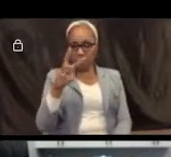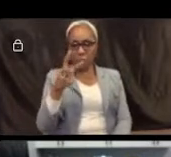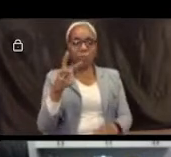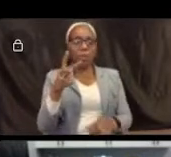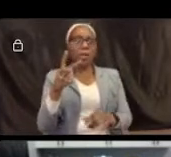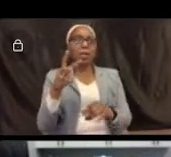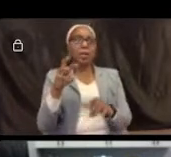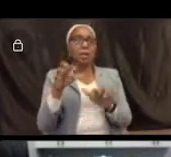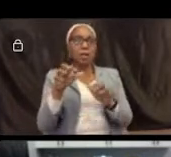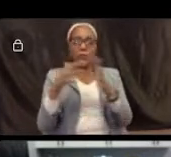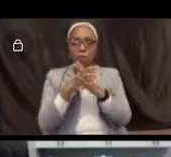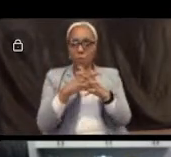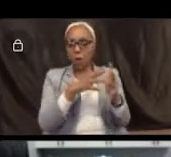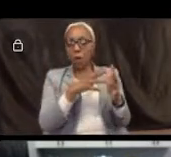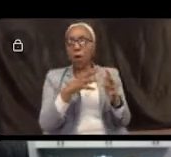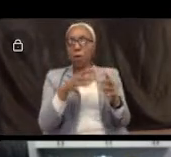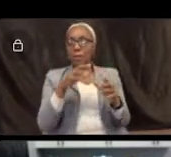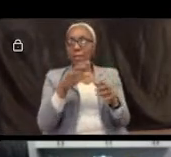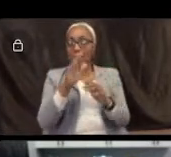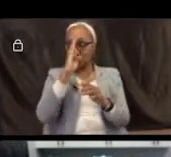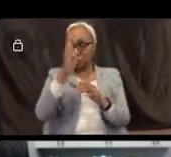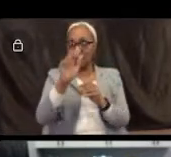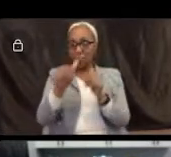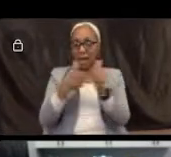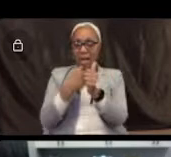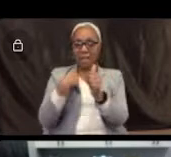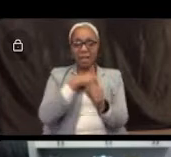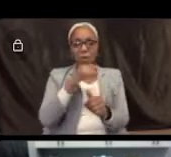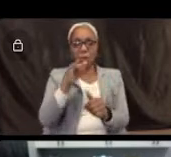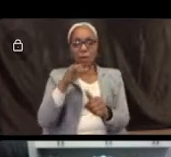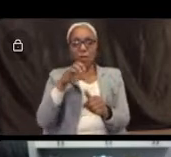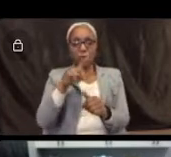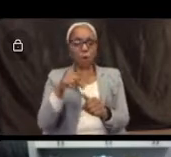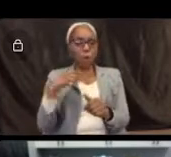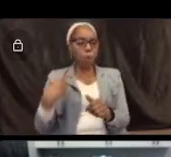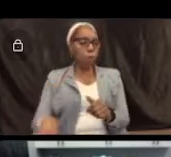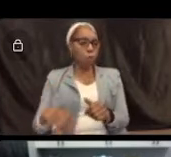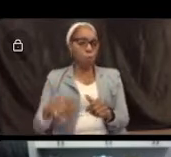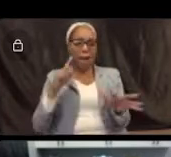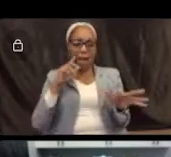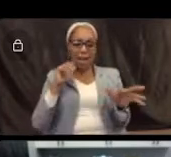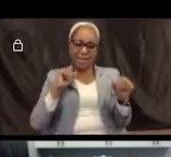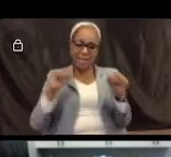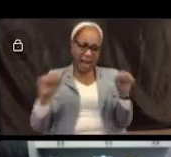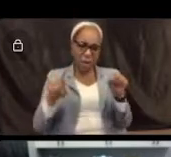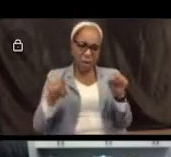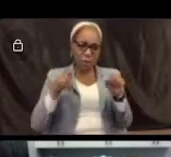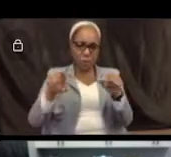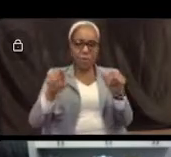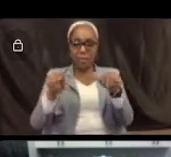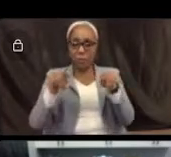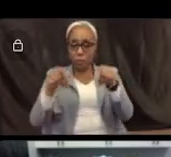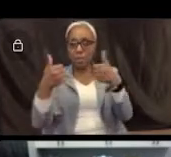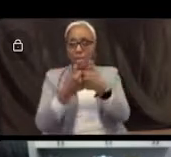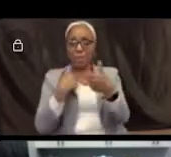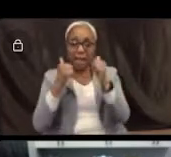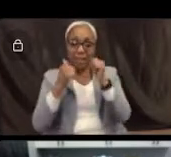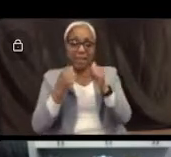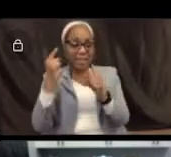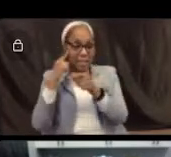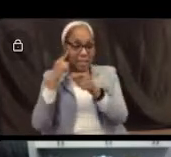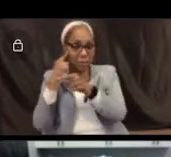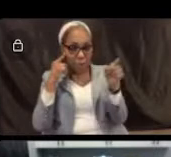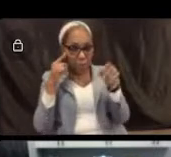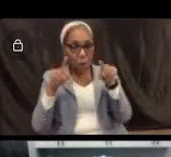is directly behind our backyard. It is so loud during the football games, I can hear them inside my house. I